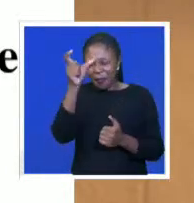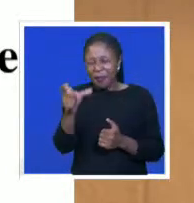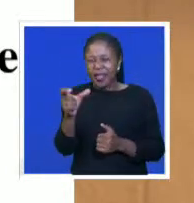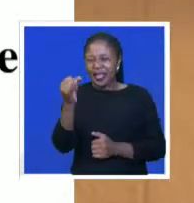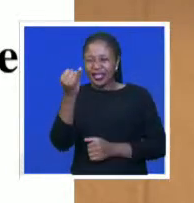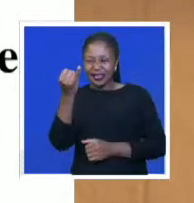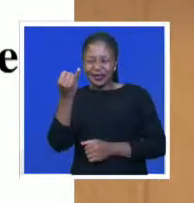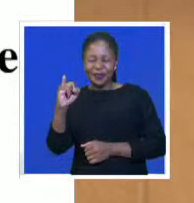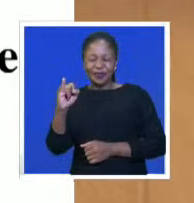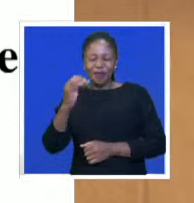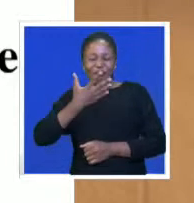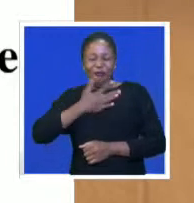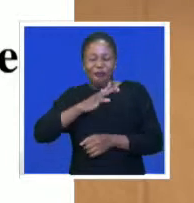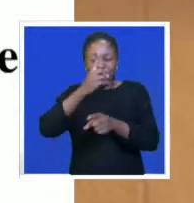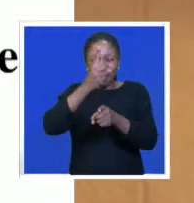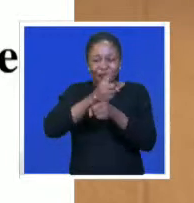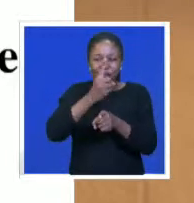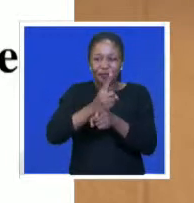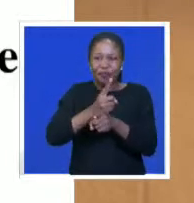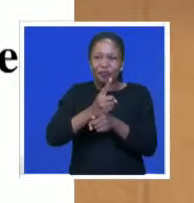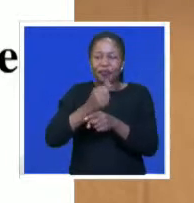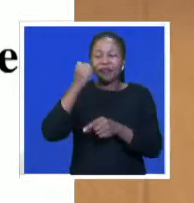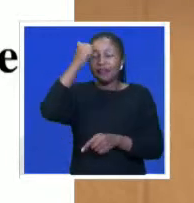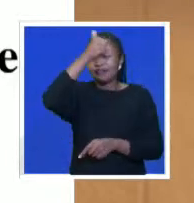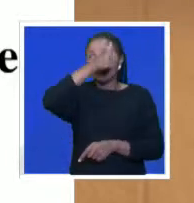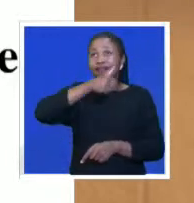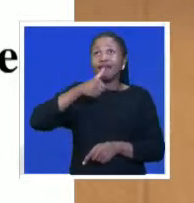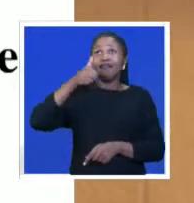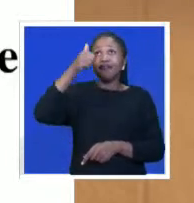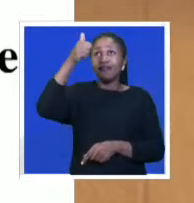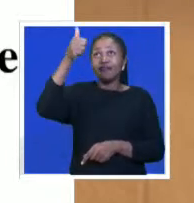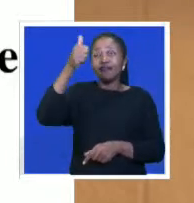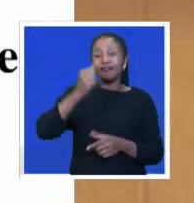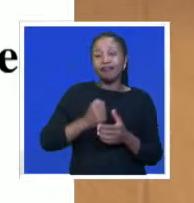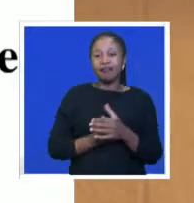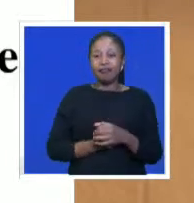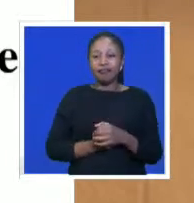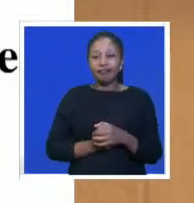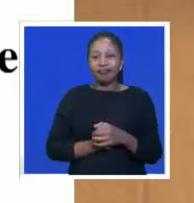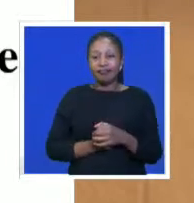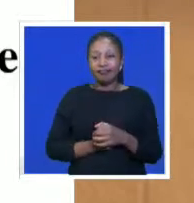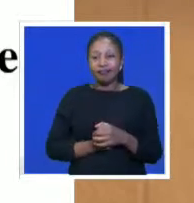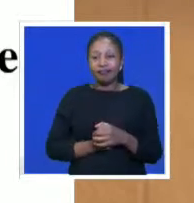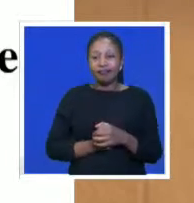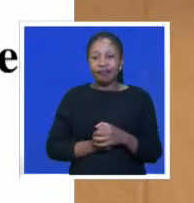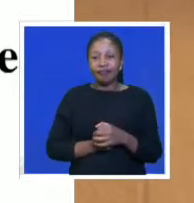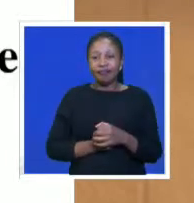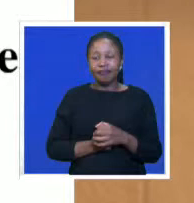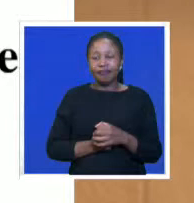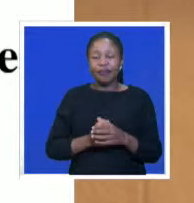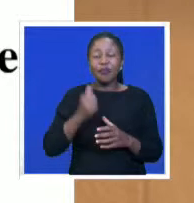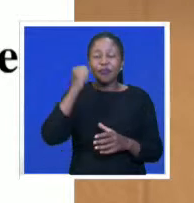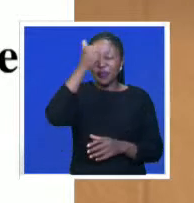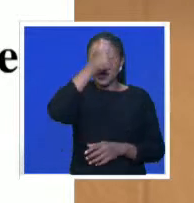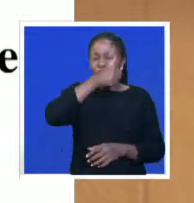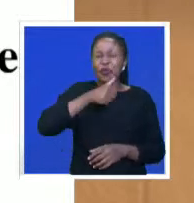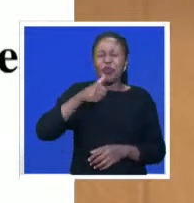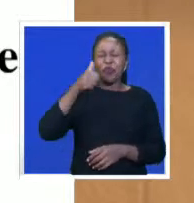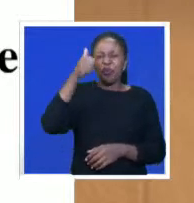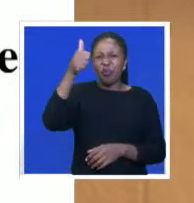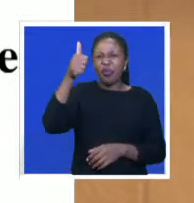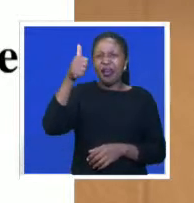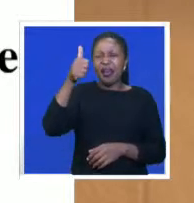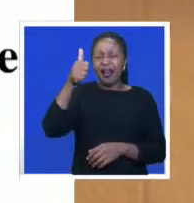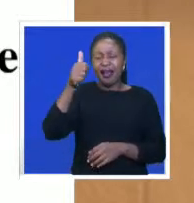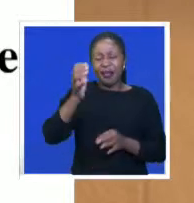story. If we look at our story, God can be described as somebody